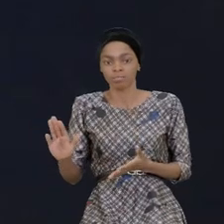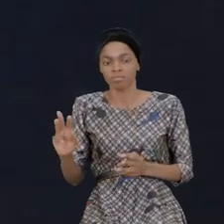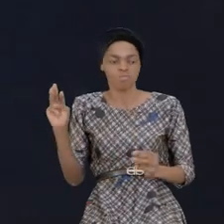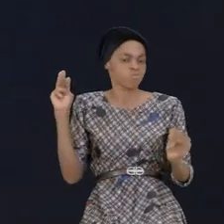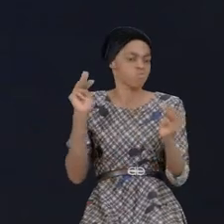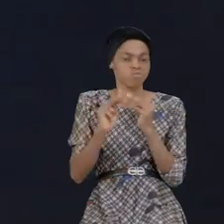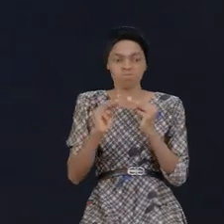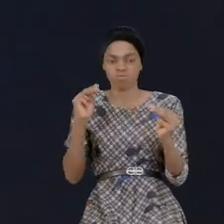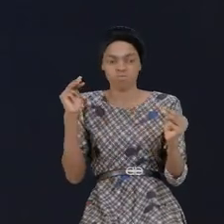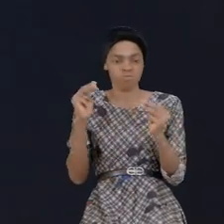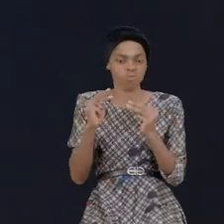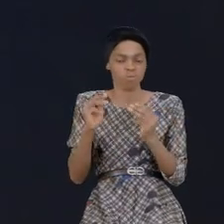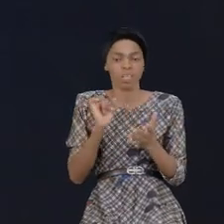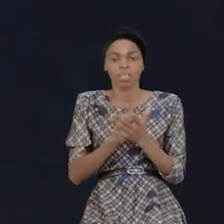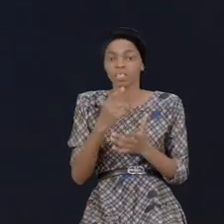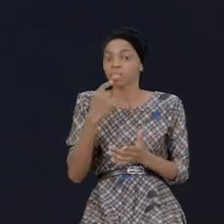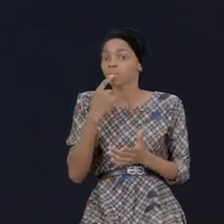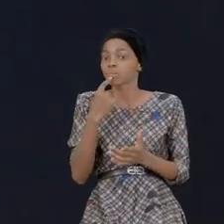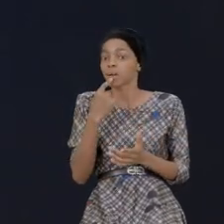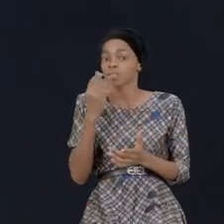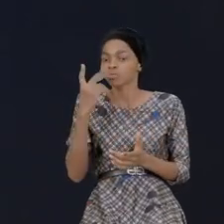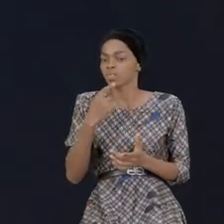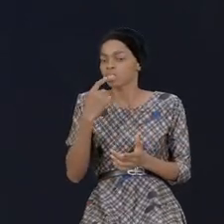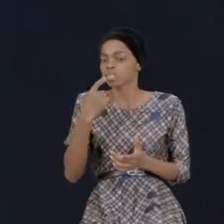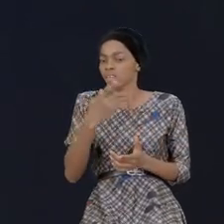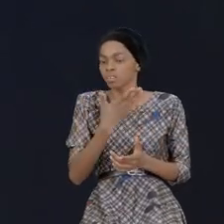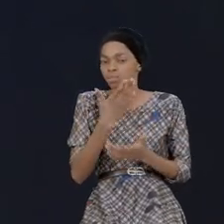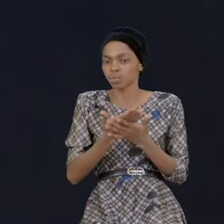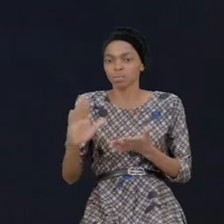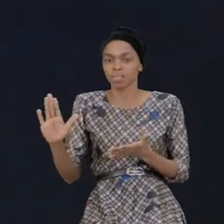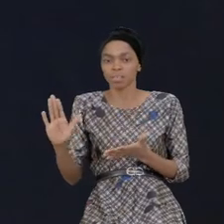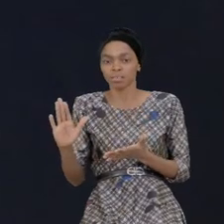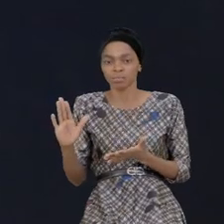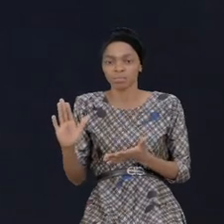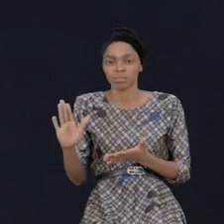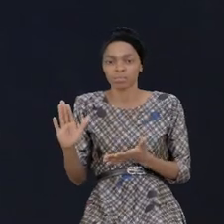violent, that the mouth will say something